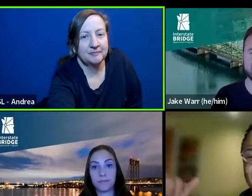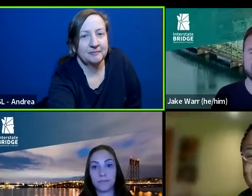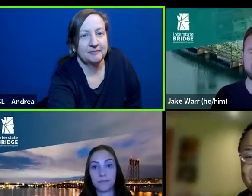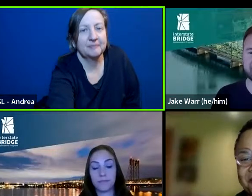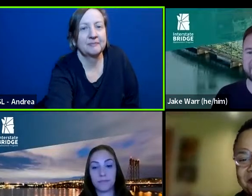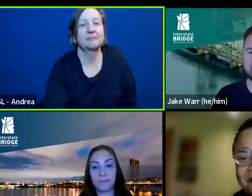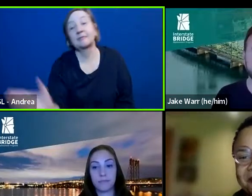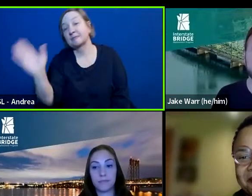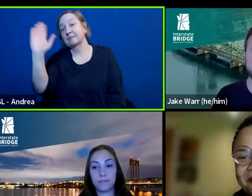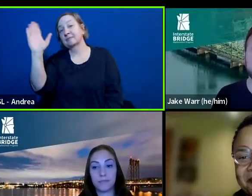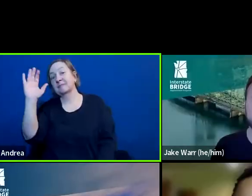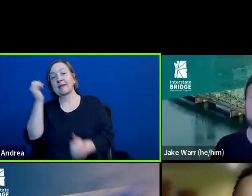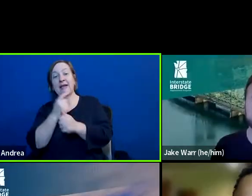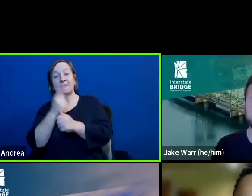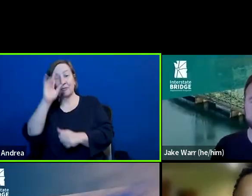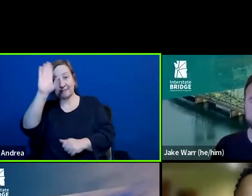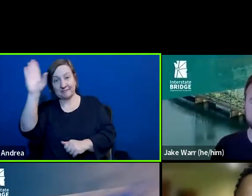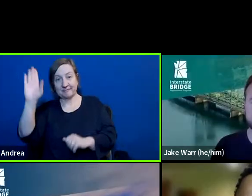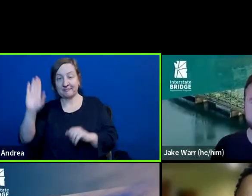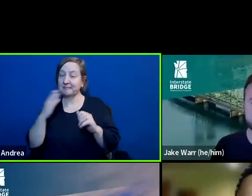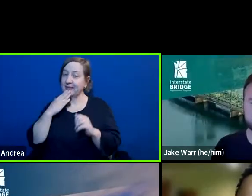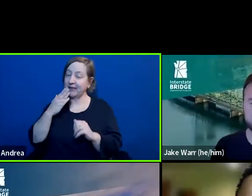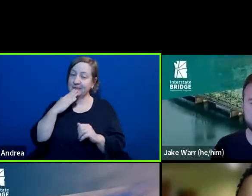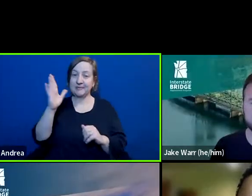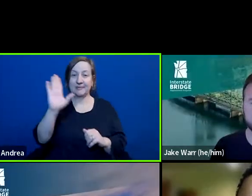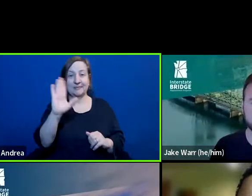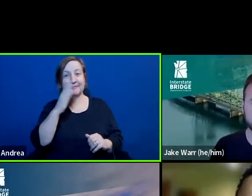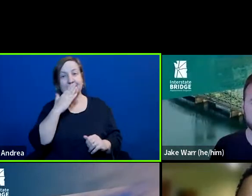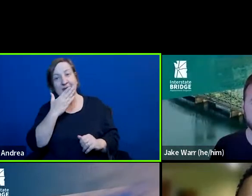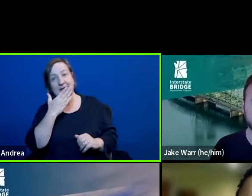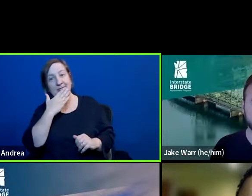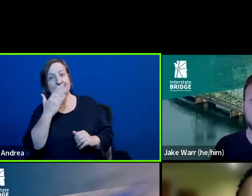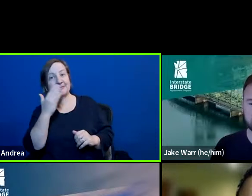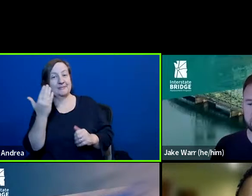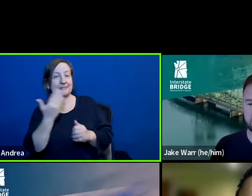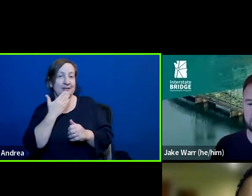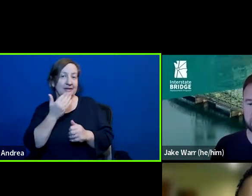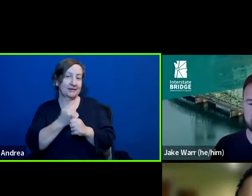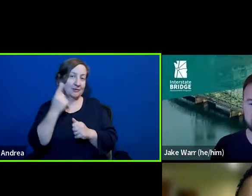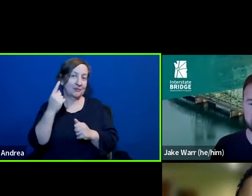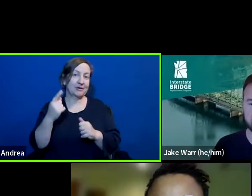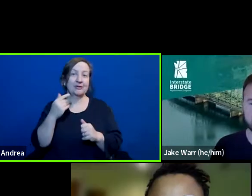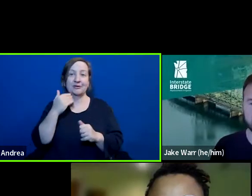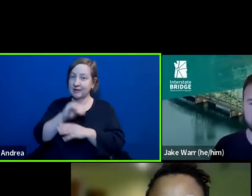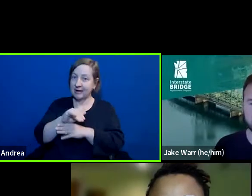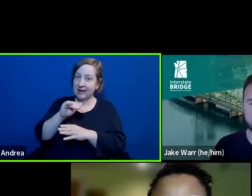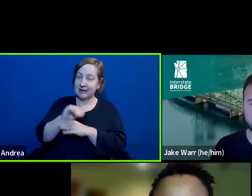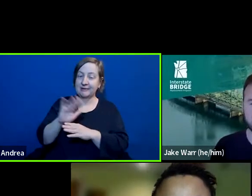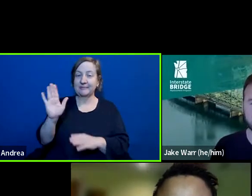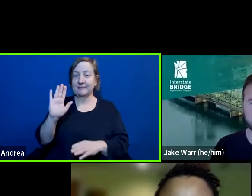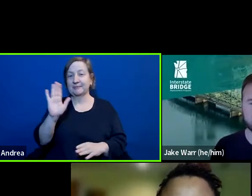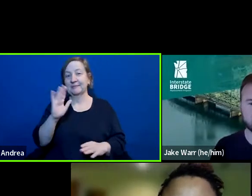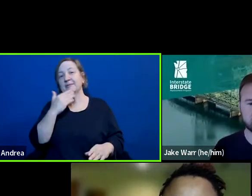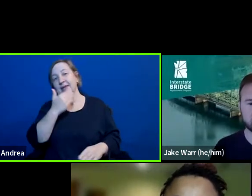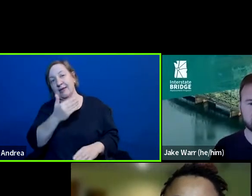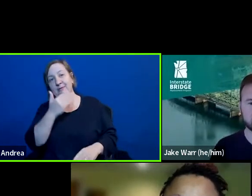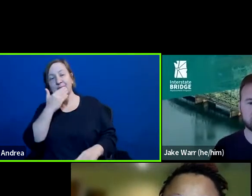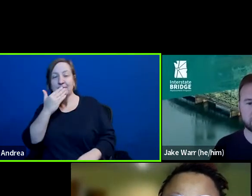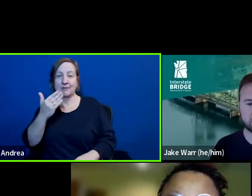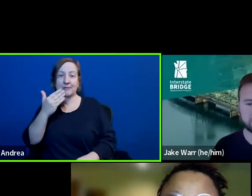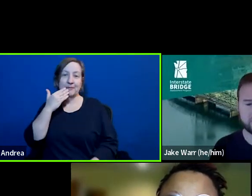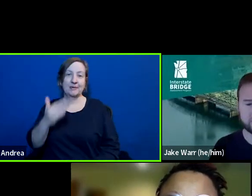Ciao, everyone. Thanks, everybody. Thanks, everyone. Night. Thank you.